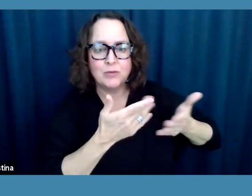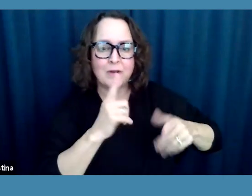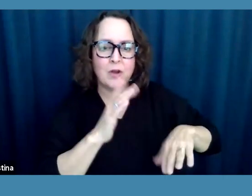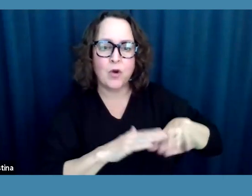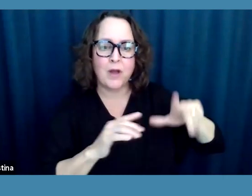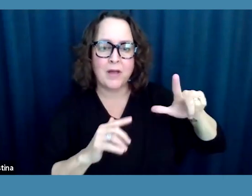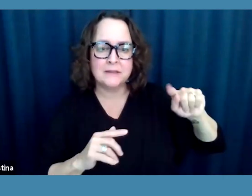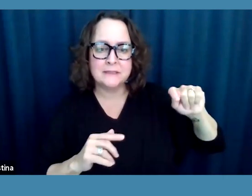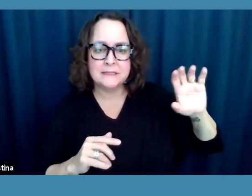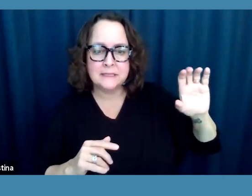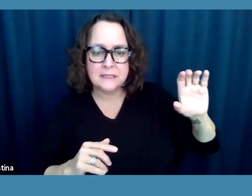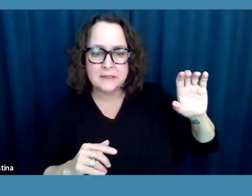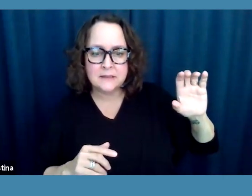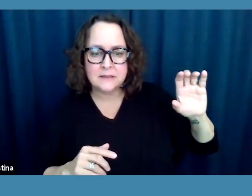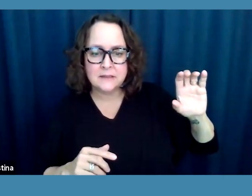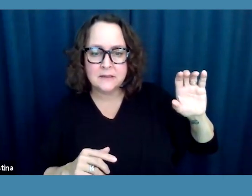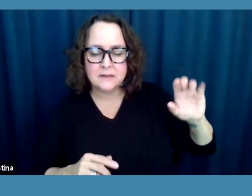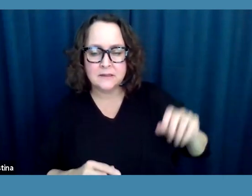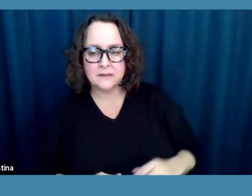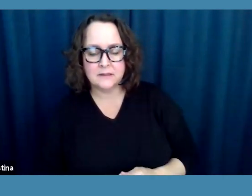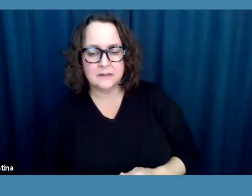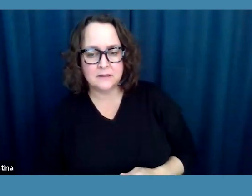waiver?